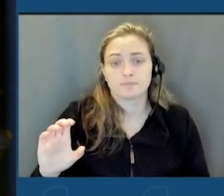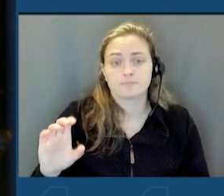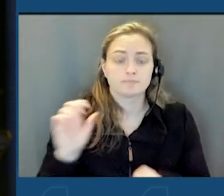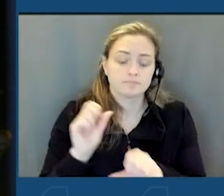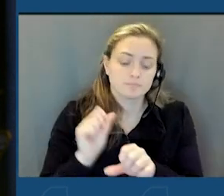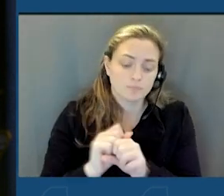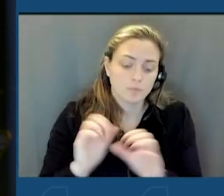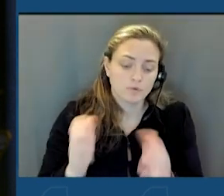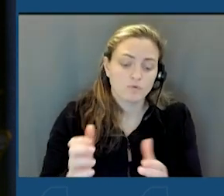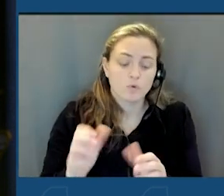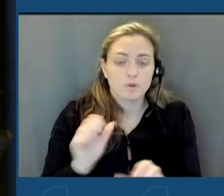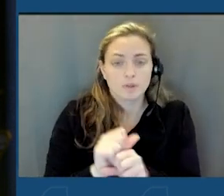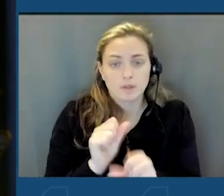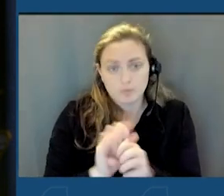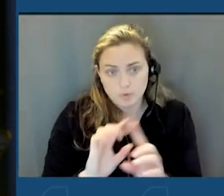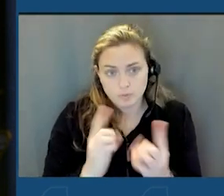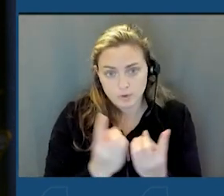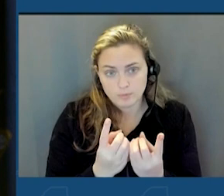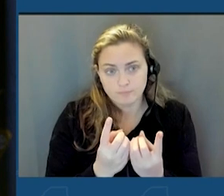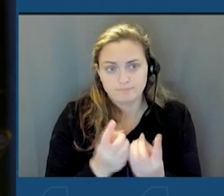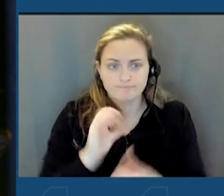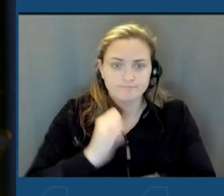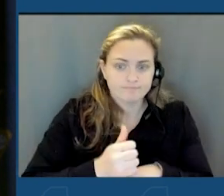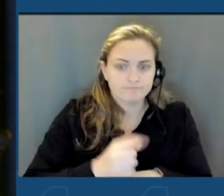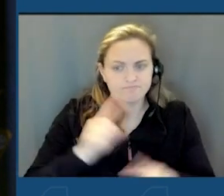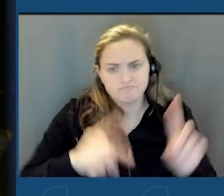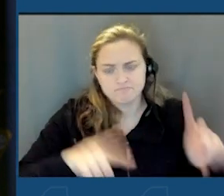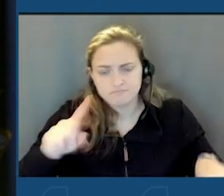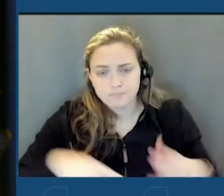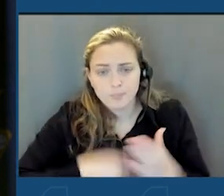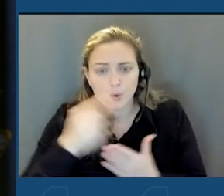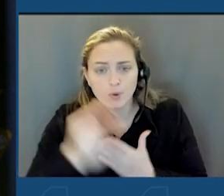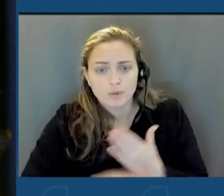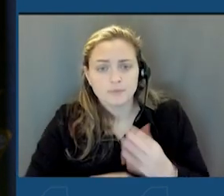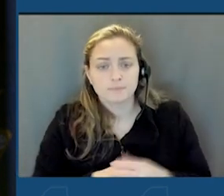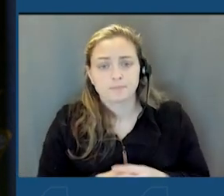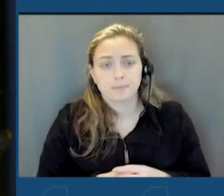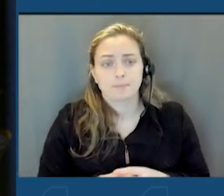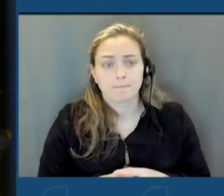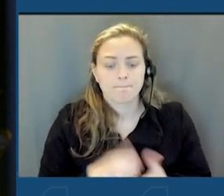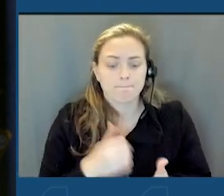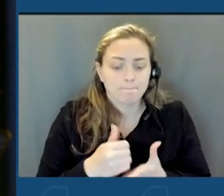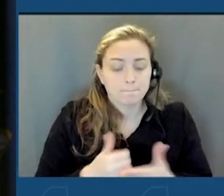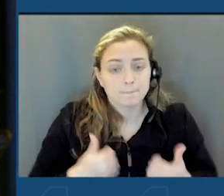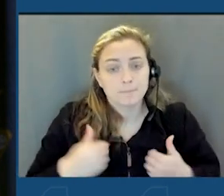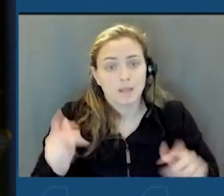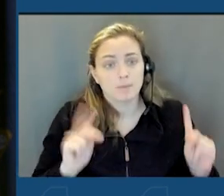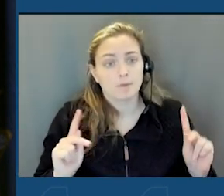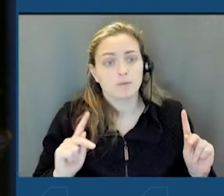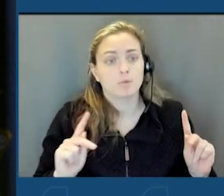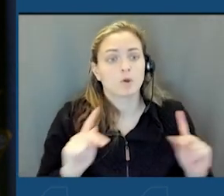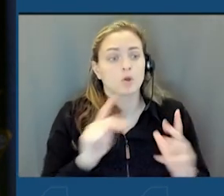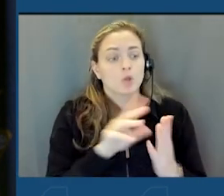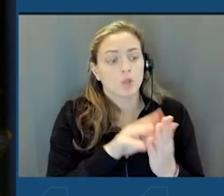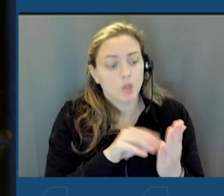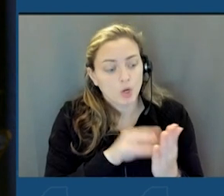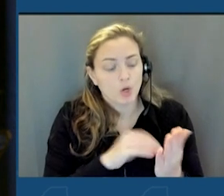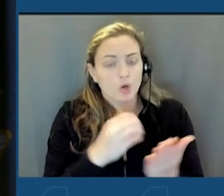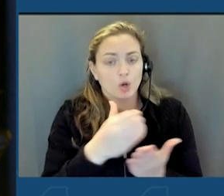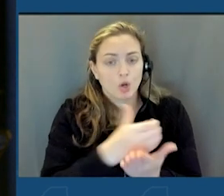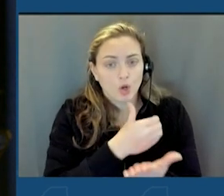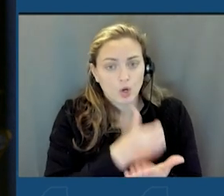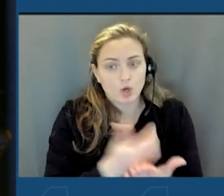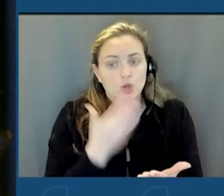Labor Department to create various programs to help young people learn and earn good-paying jobs here on Long